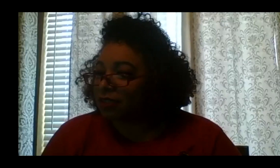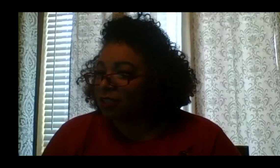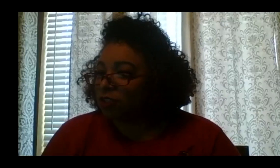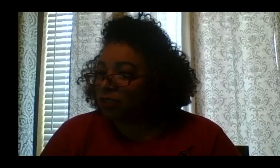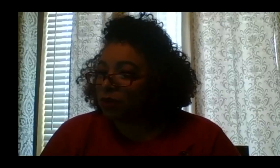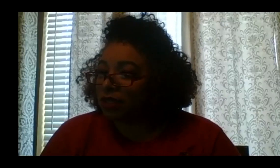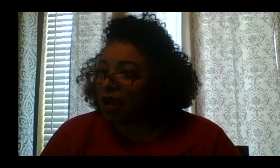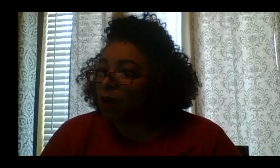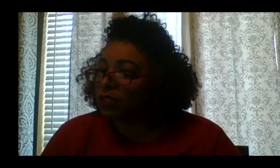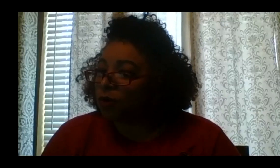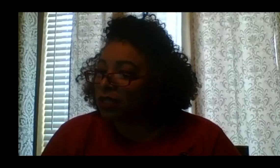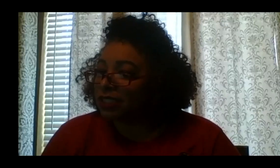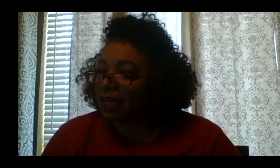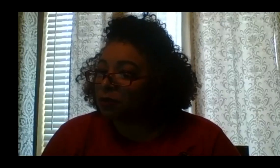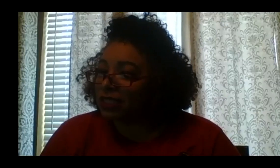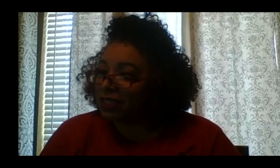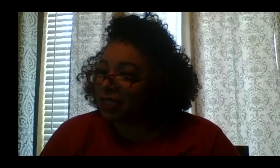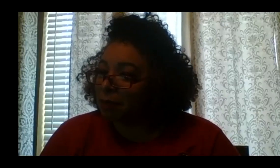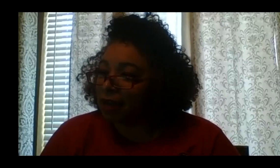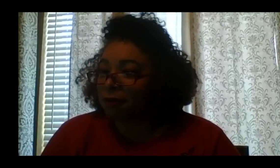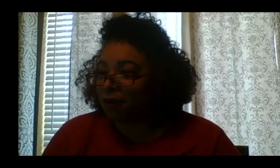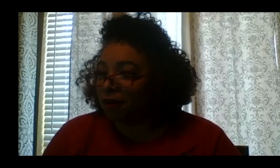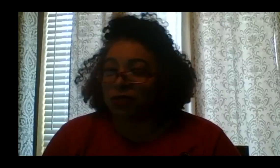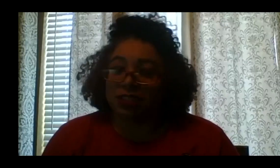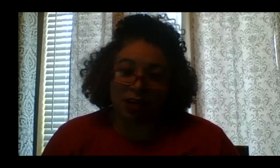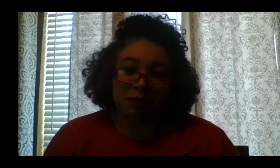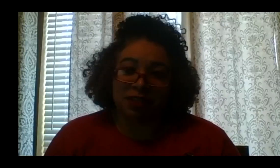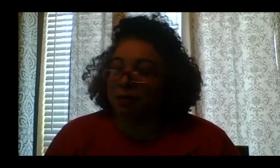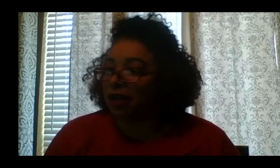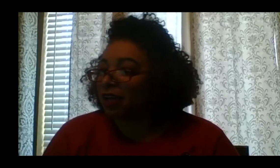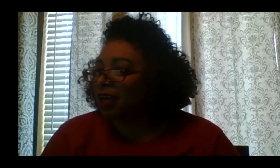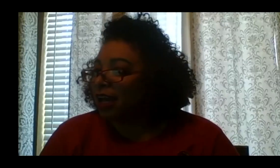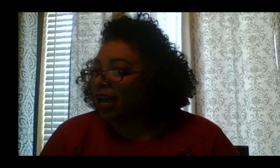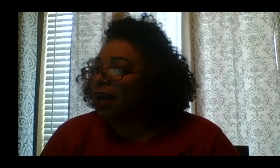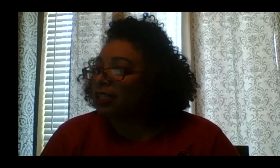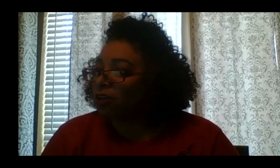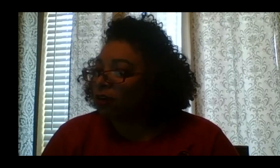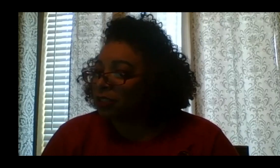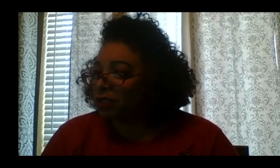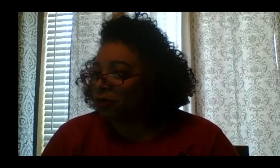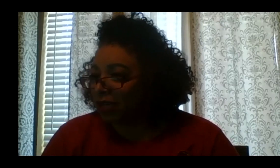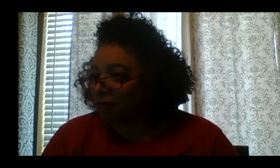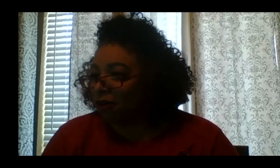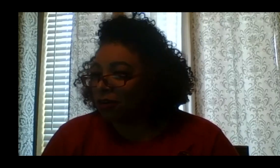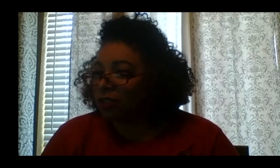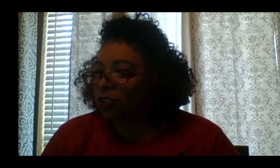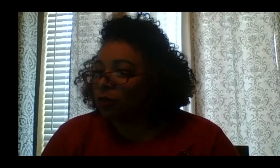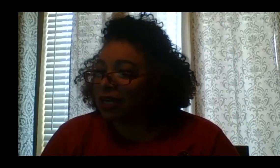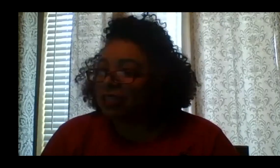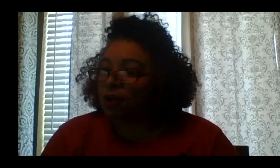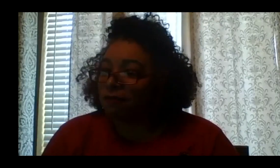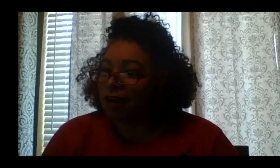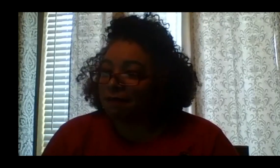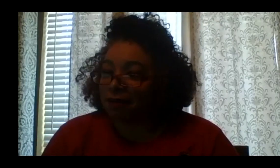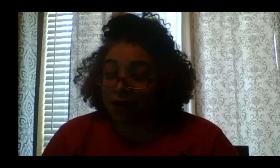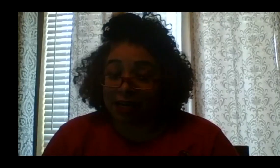Here's an interesting one. I was awarded state resident TPEG for fall. We just talked about the TPEG. And I start graduate school in the fall. Do I need